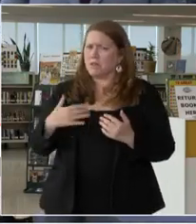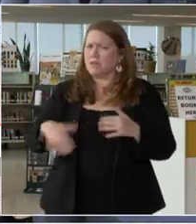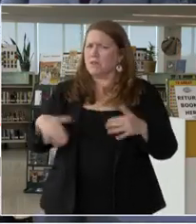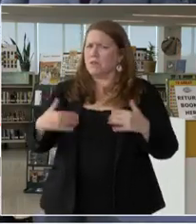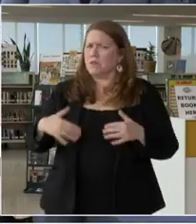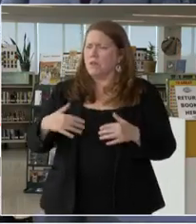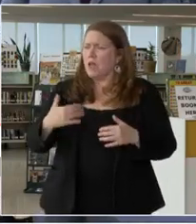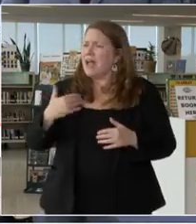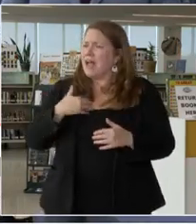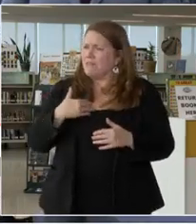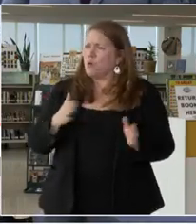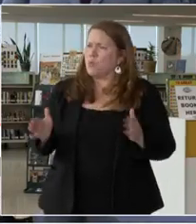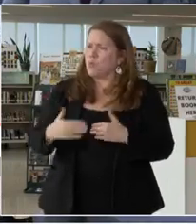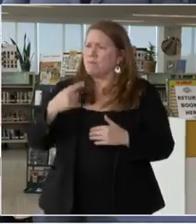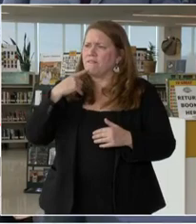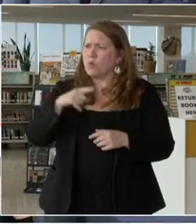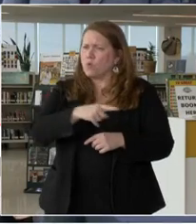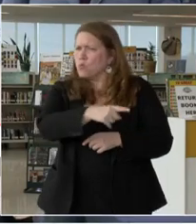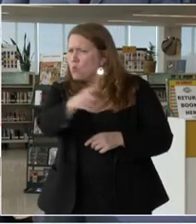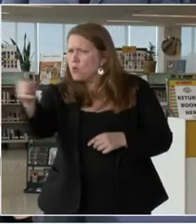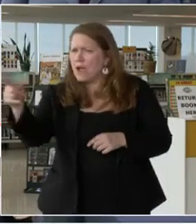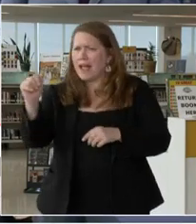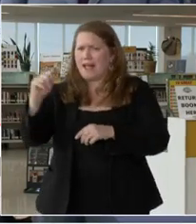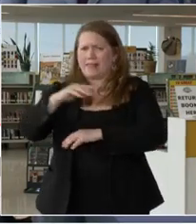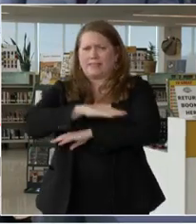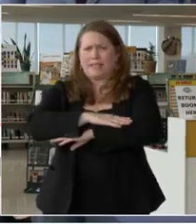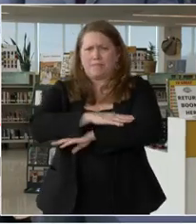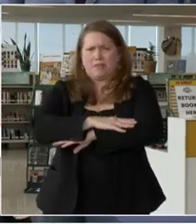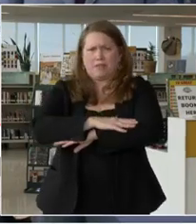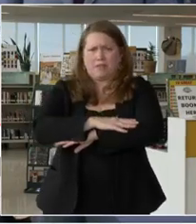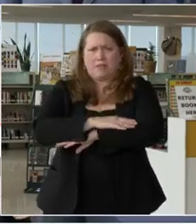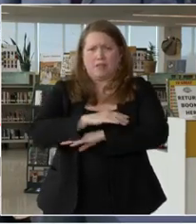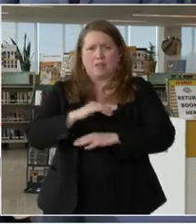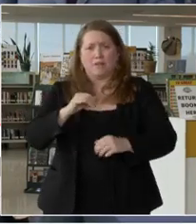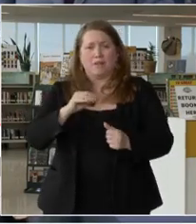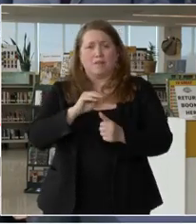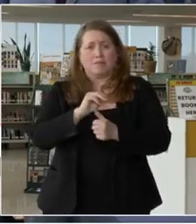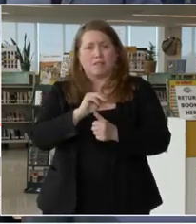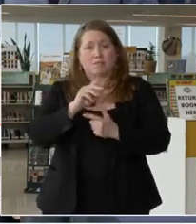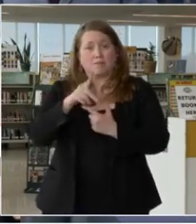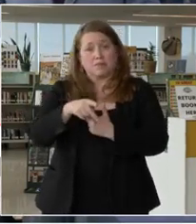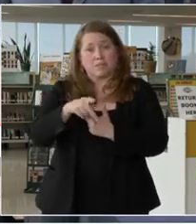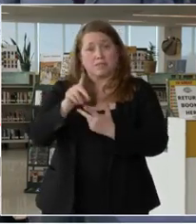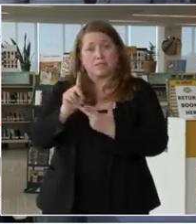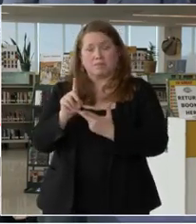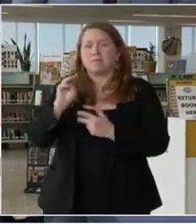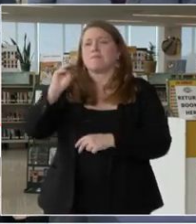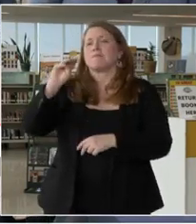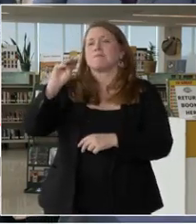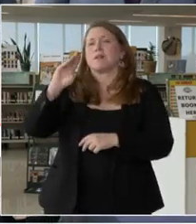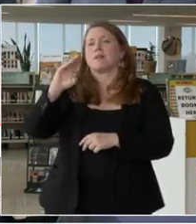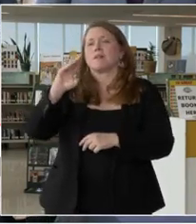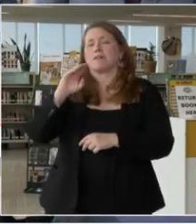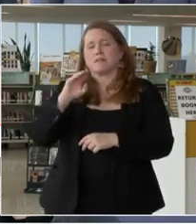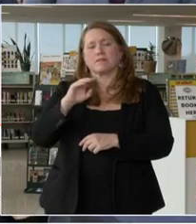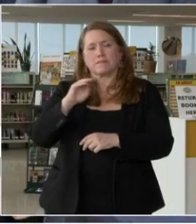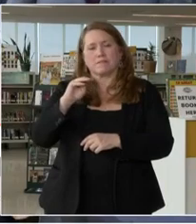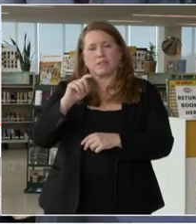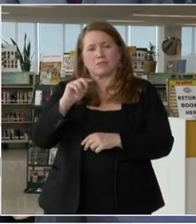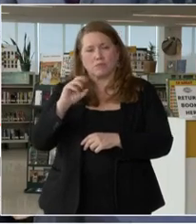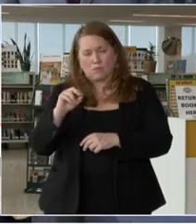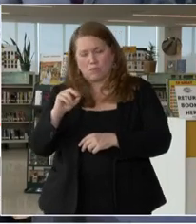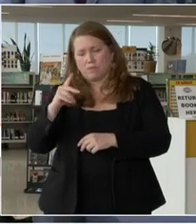table, right? Number one. The other thing to that, the Metropolitan Police Department is currently about 22%